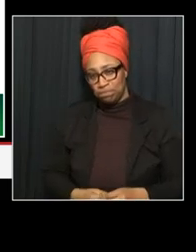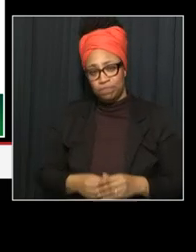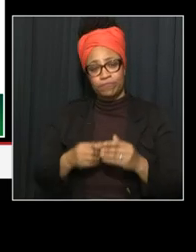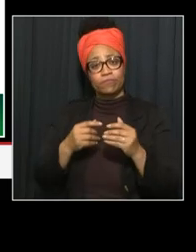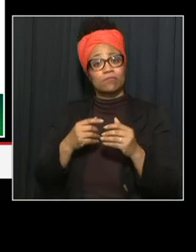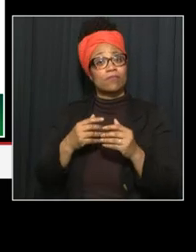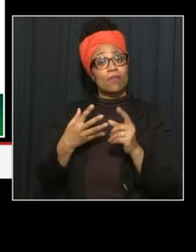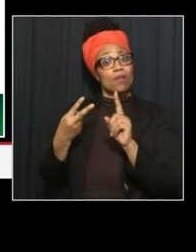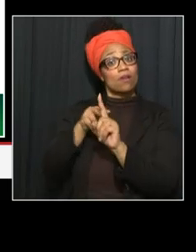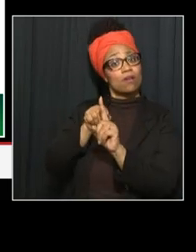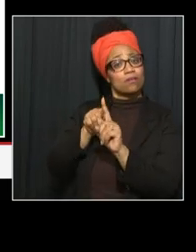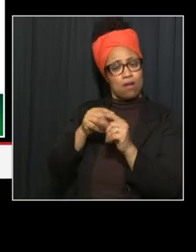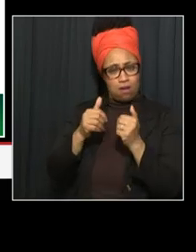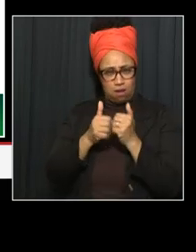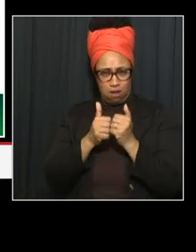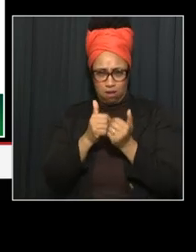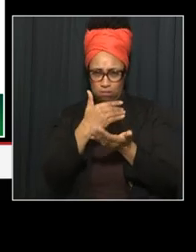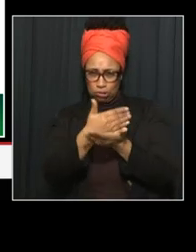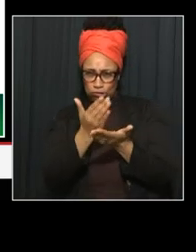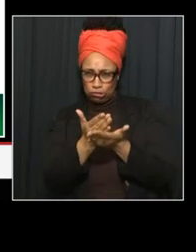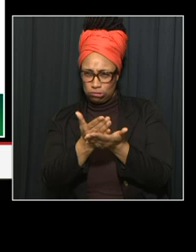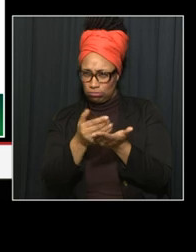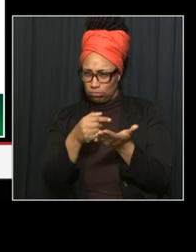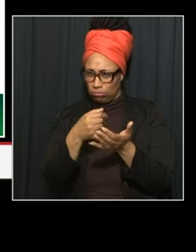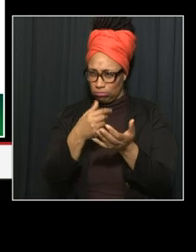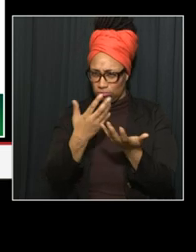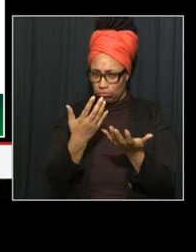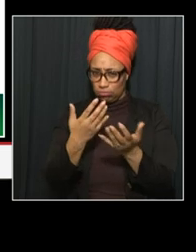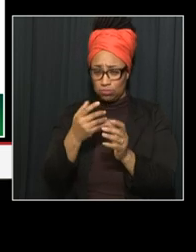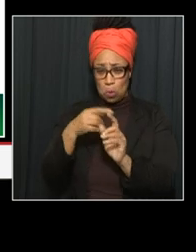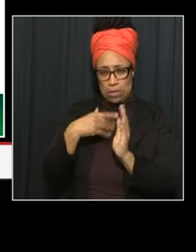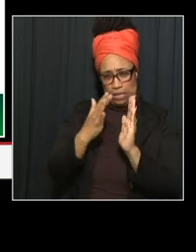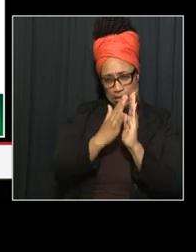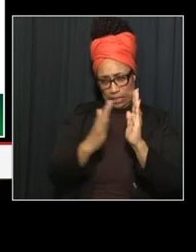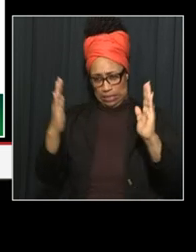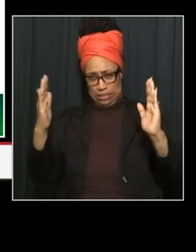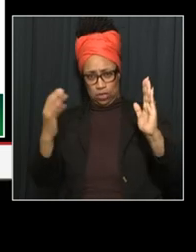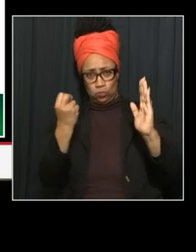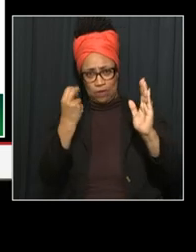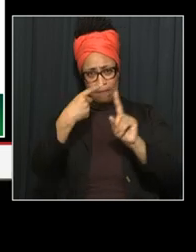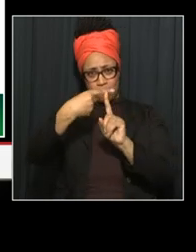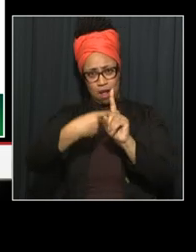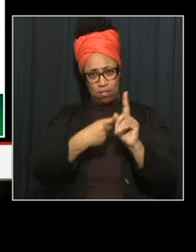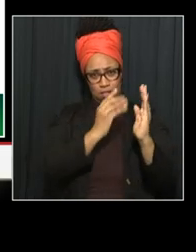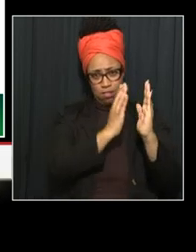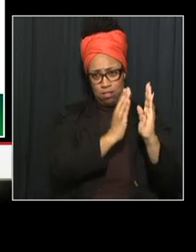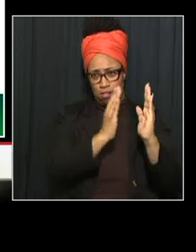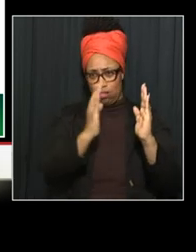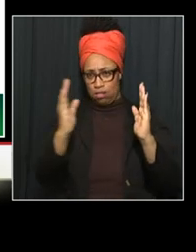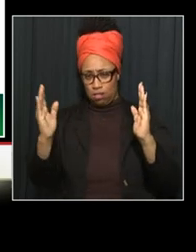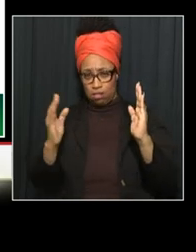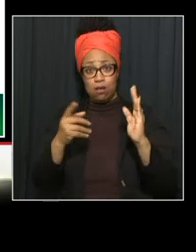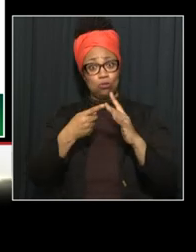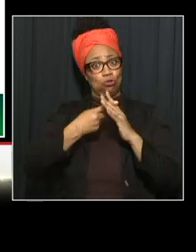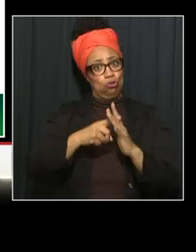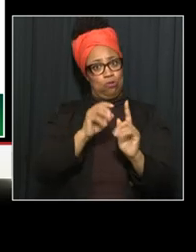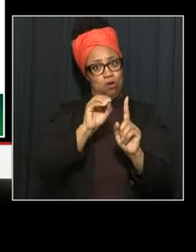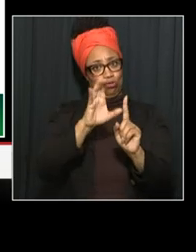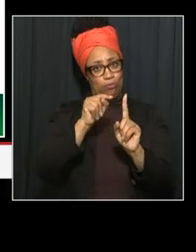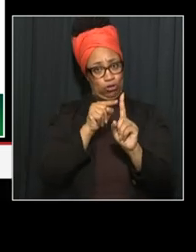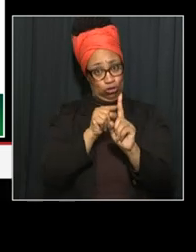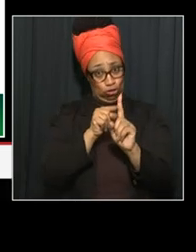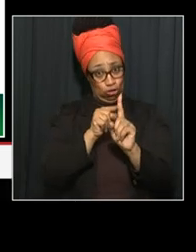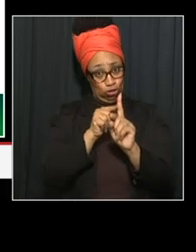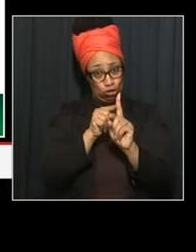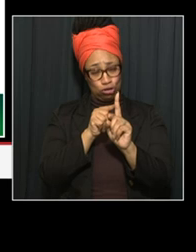over 12 months. We start in October, and really for the first few months, we identify how much does it cost to do next year